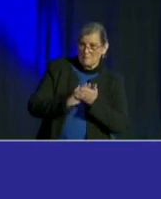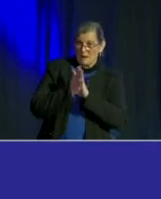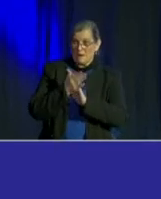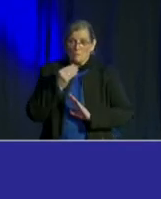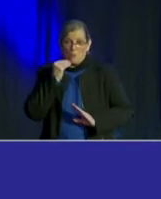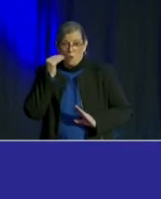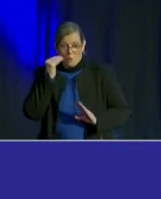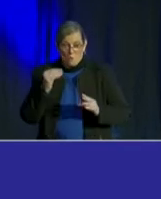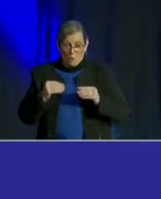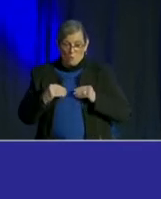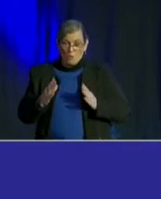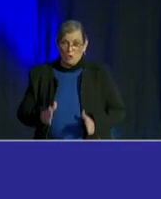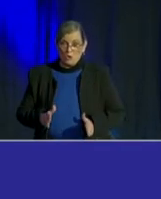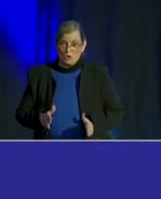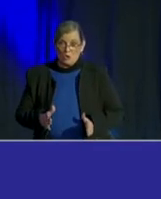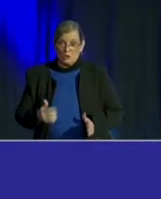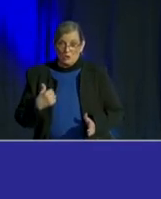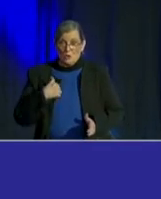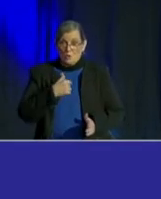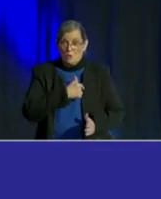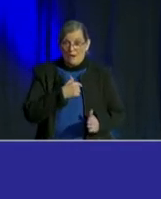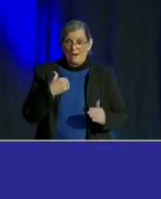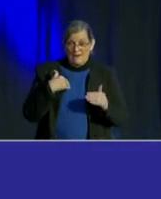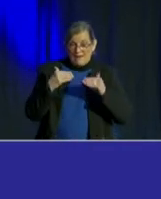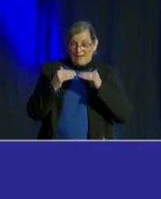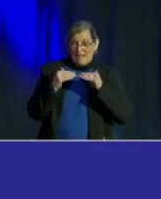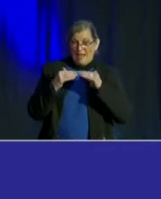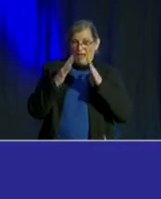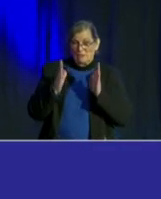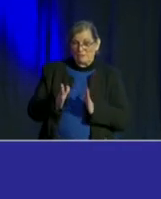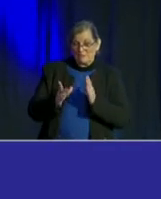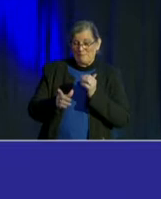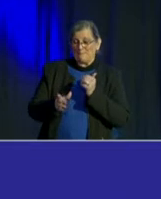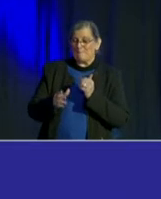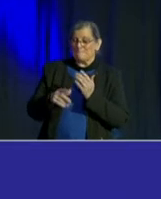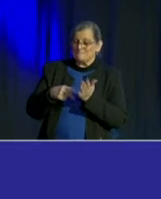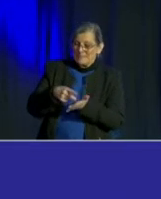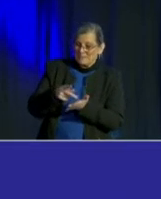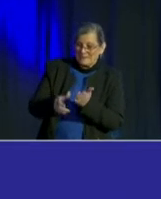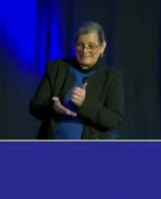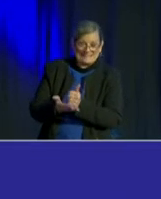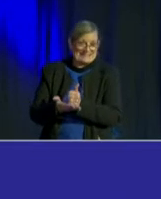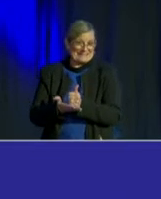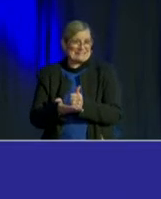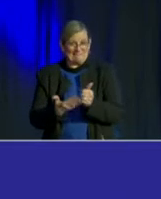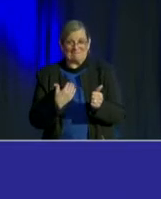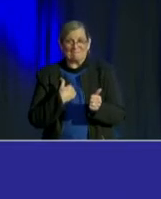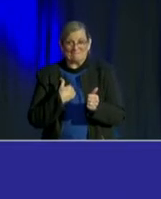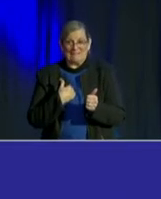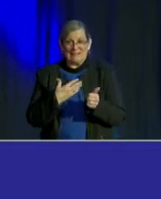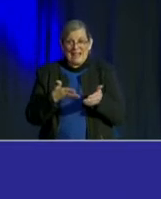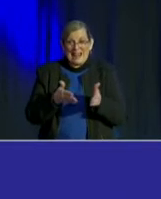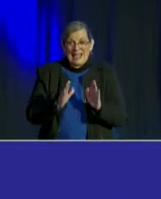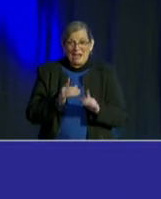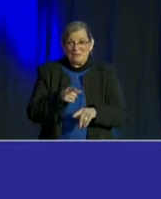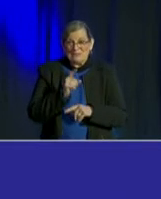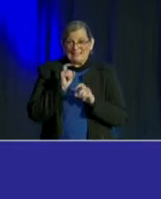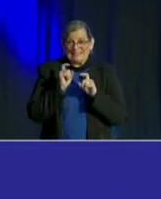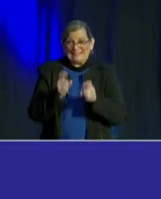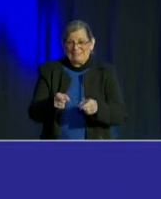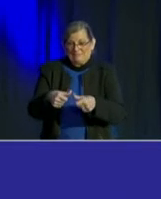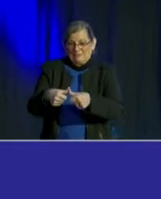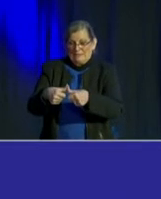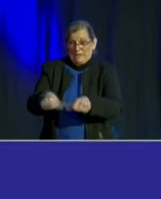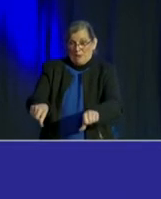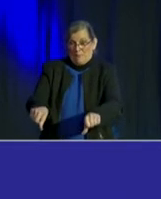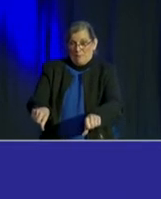Housing Payment Assistance Program, HPAP. What that allows you to do is it gives you down payment support so